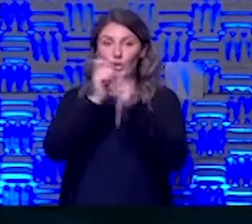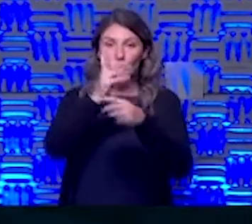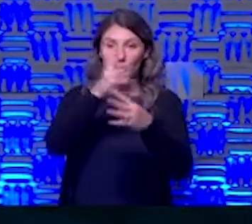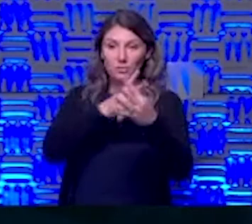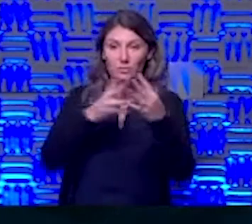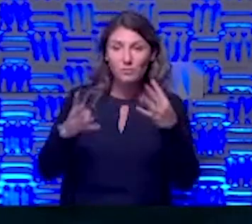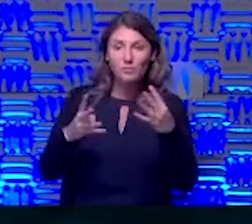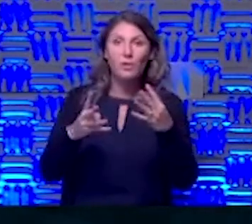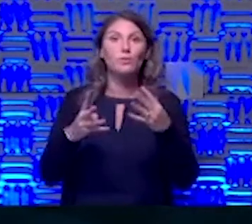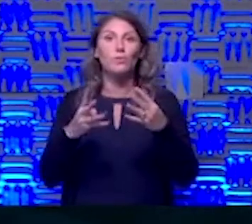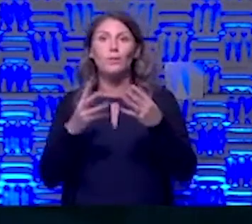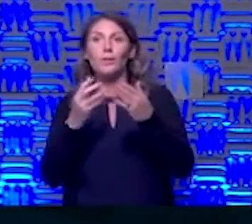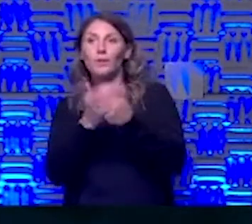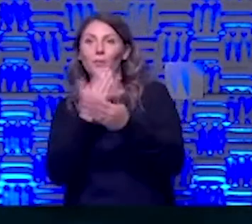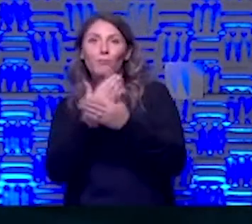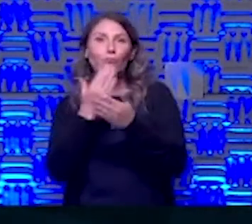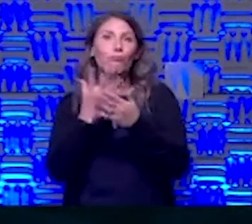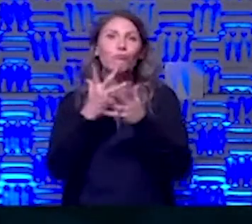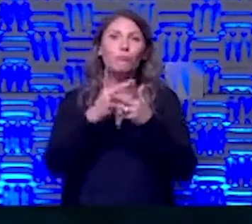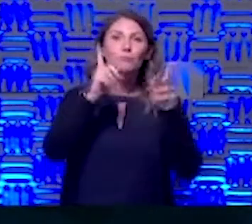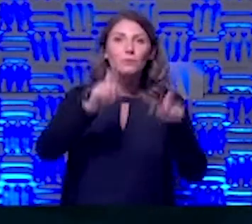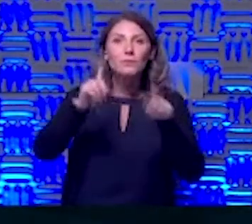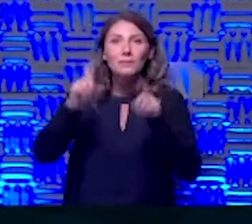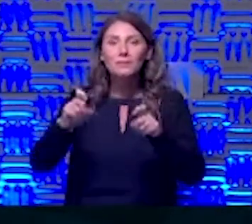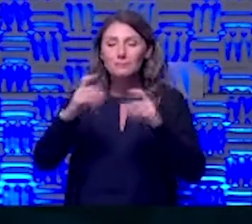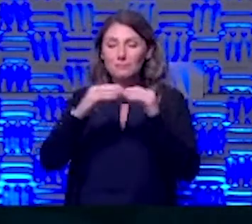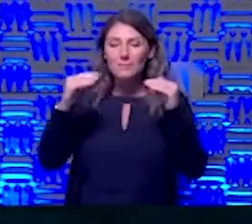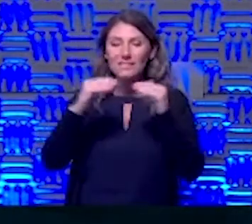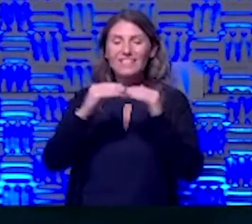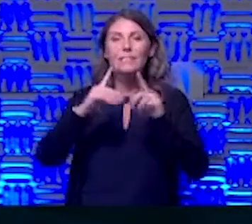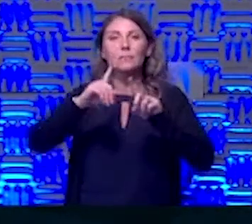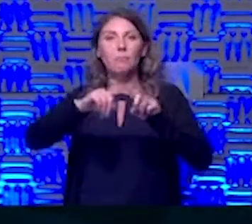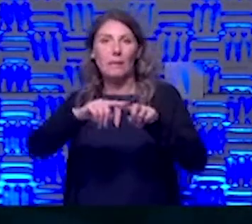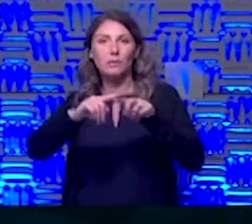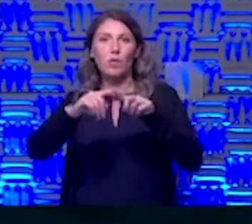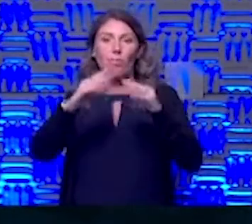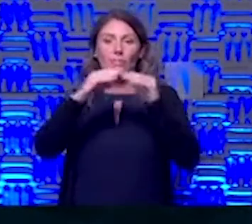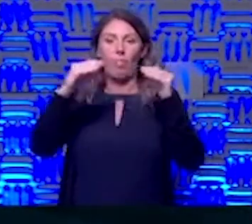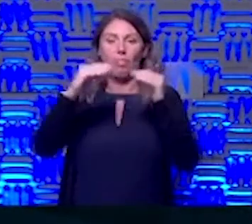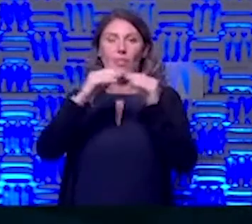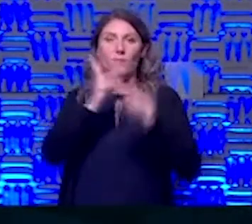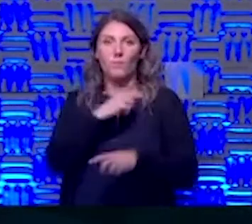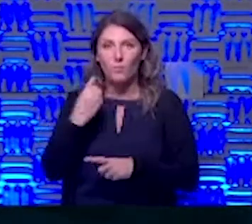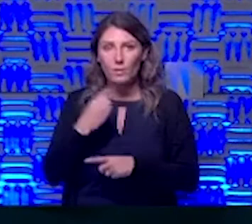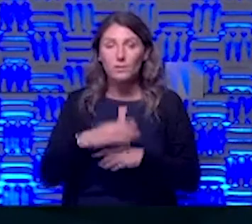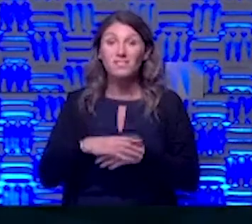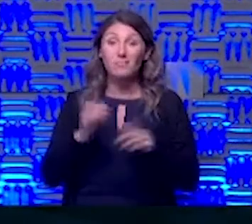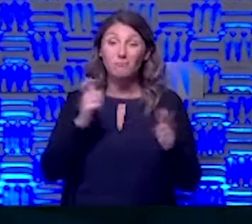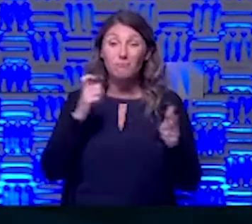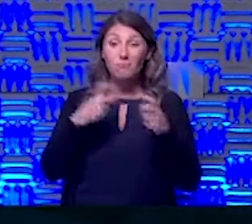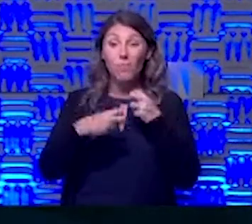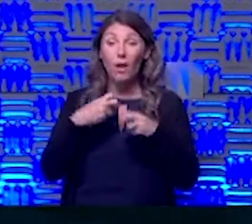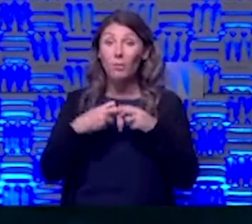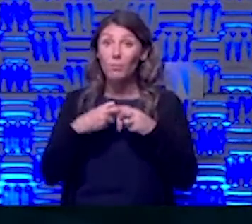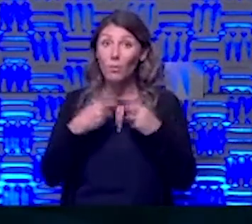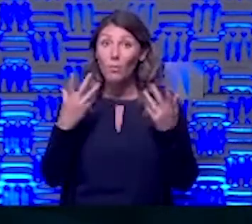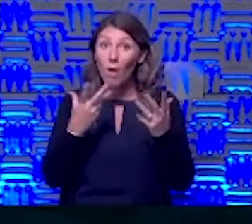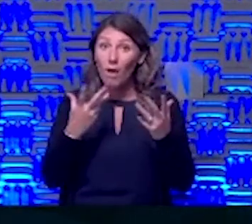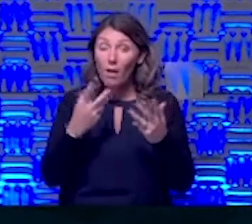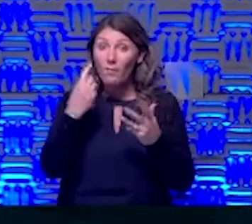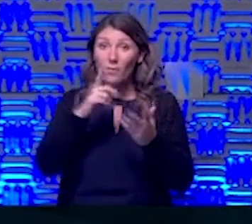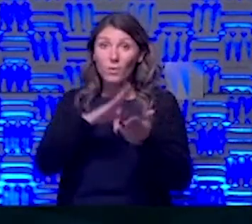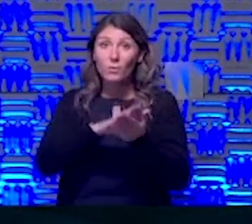hybrid model. That depends on the threat level. And the biggest problem really for the schools is